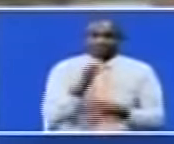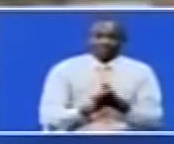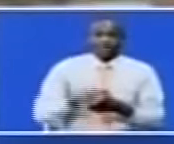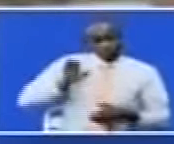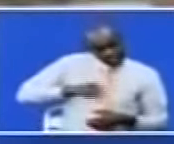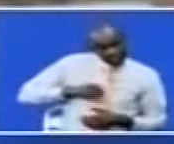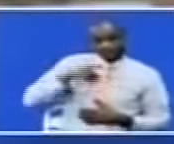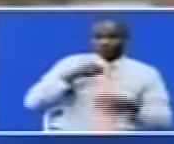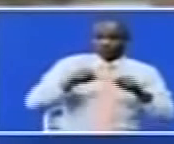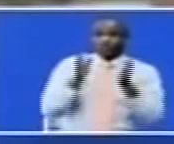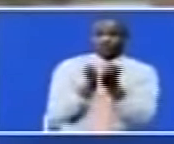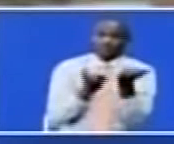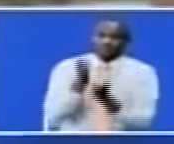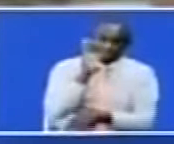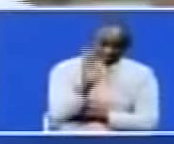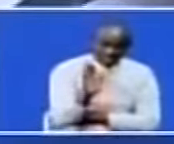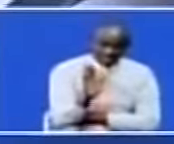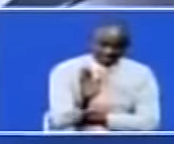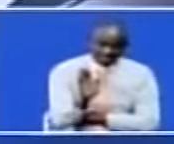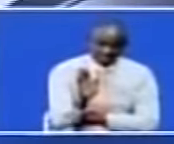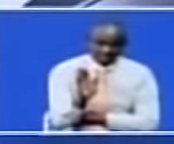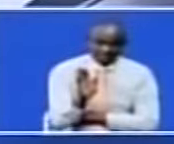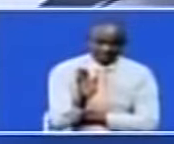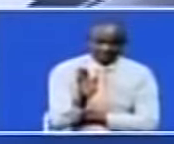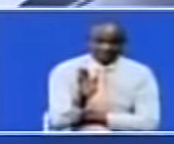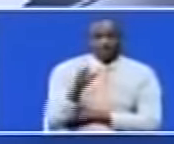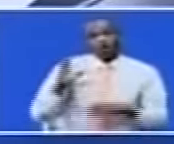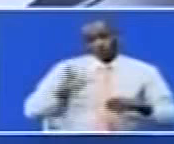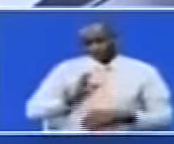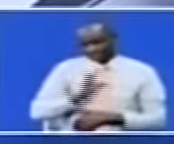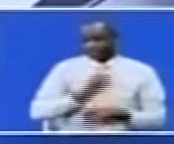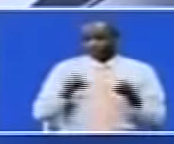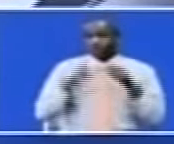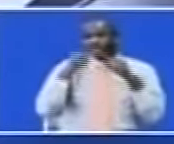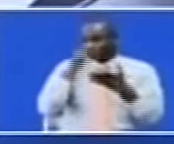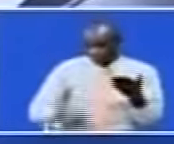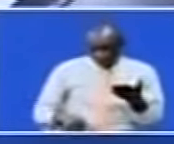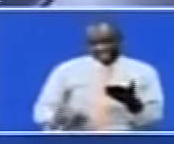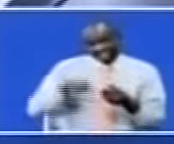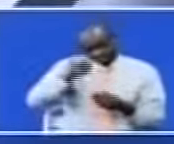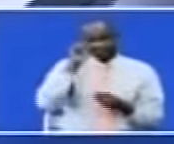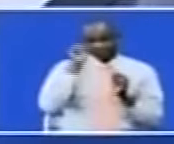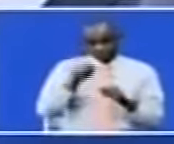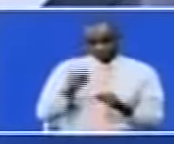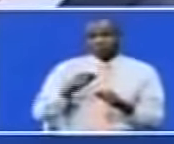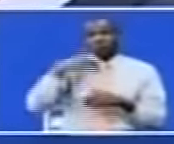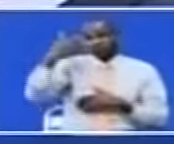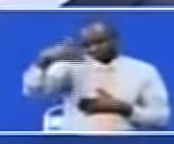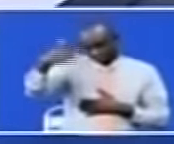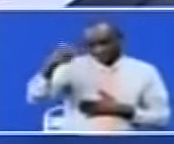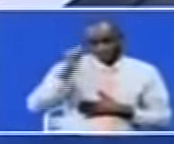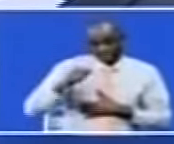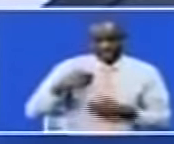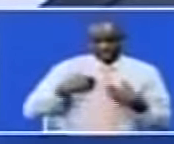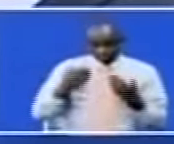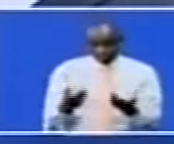Wamama waendelee na biashara zao. The committee also announced that it will in the coming days